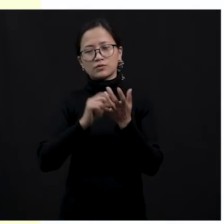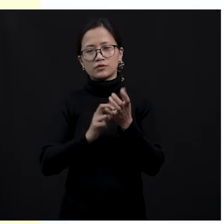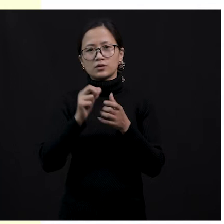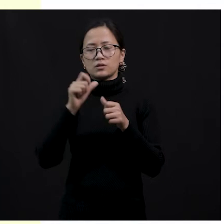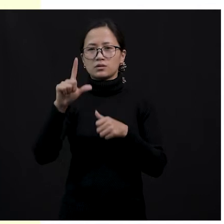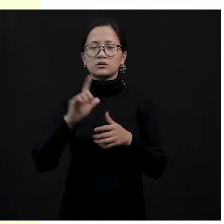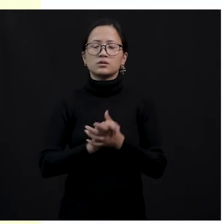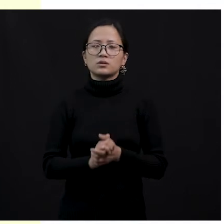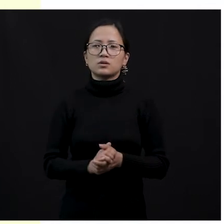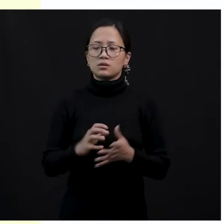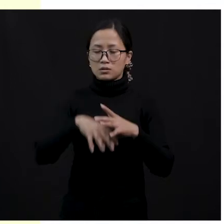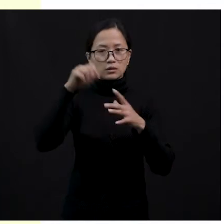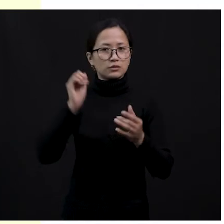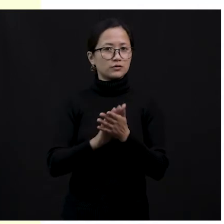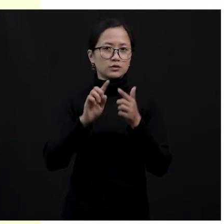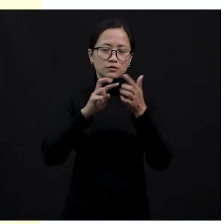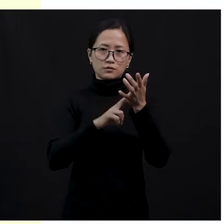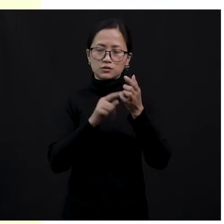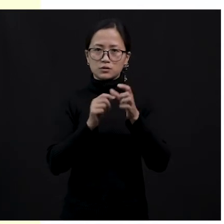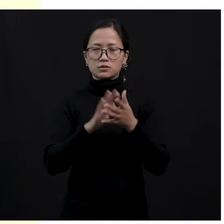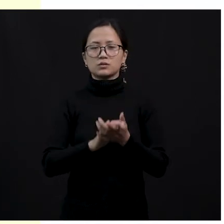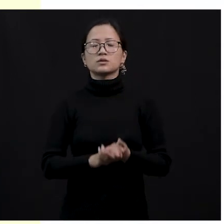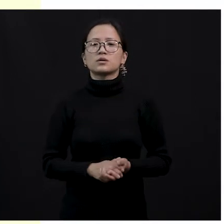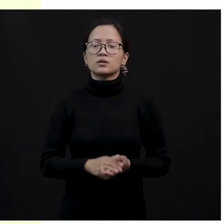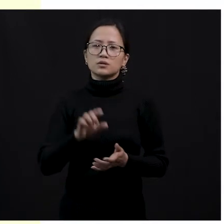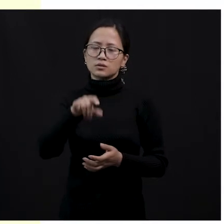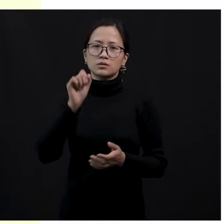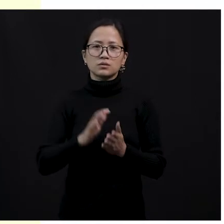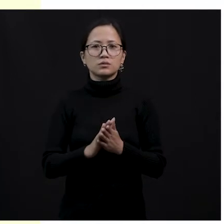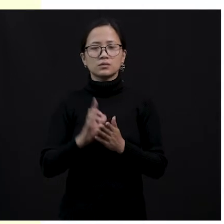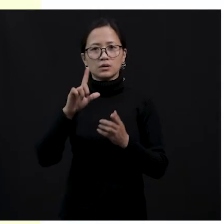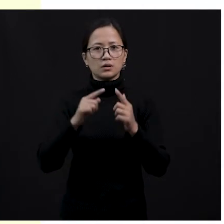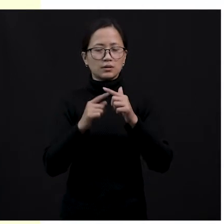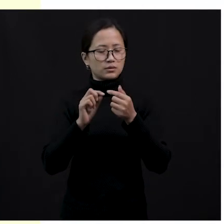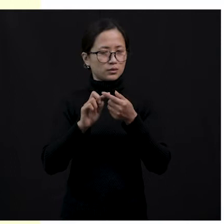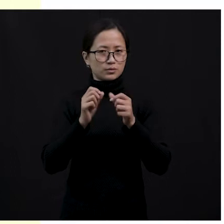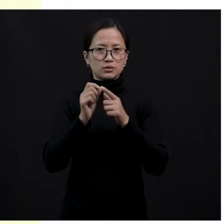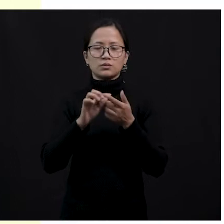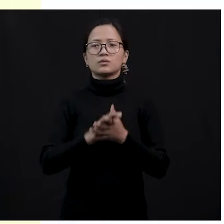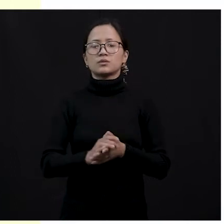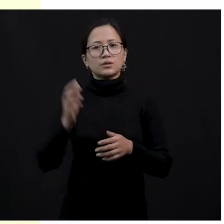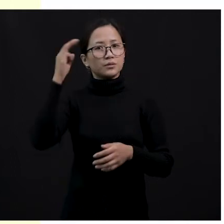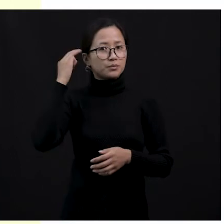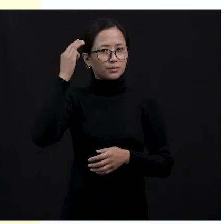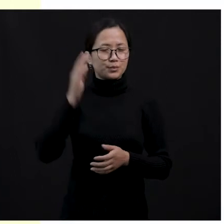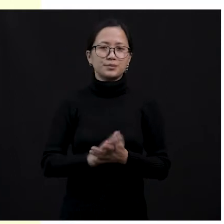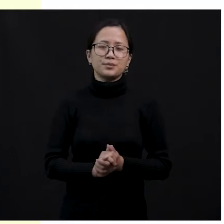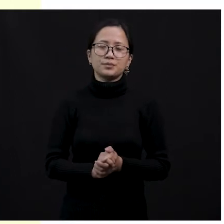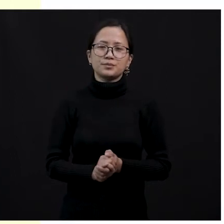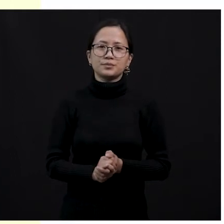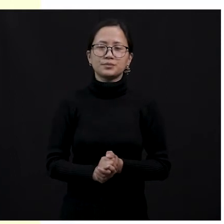of this event. That is, taking the example of Bepin Babu's lapse of memory, the so-called lapse of memory,